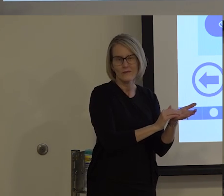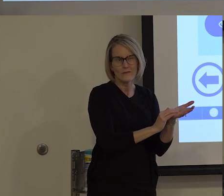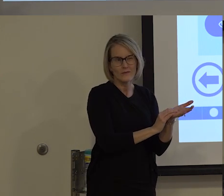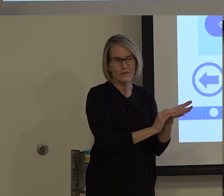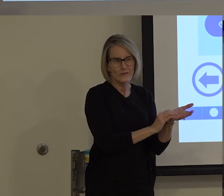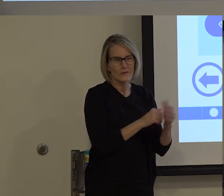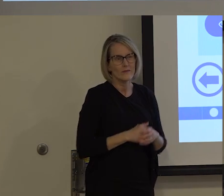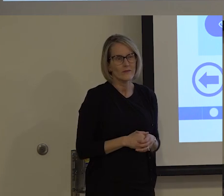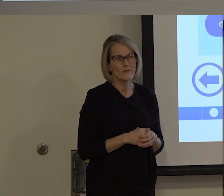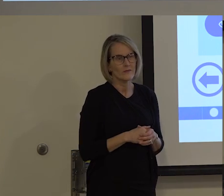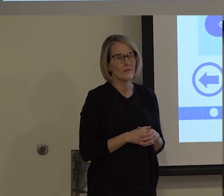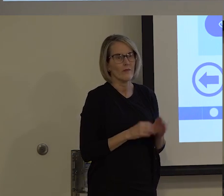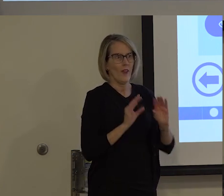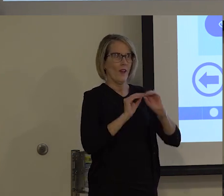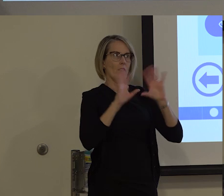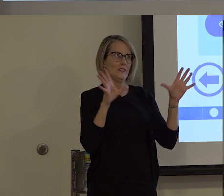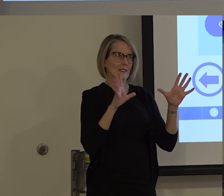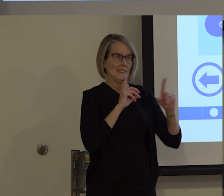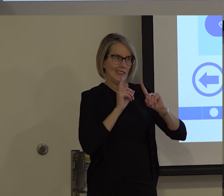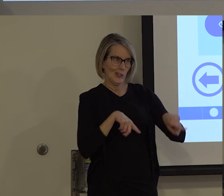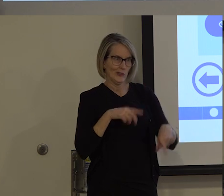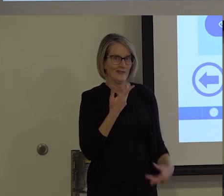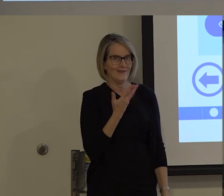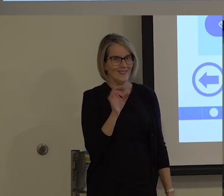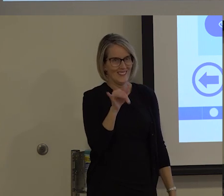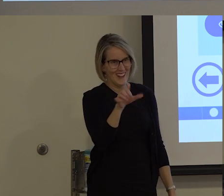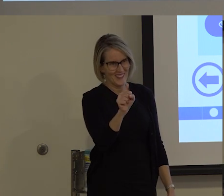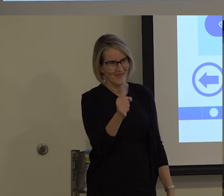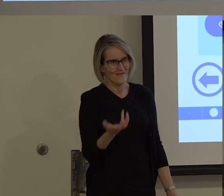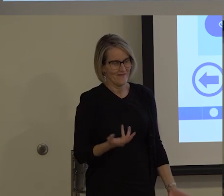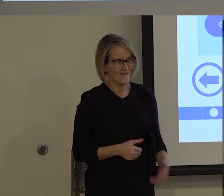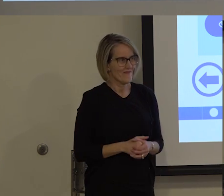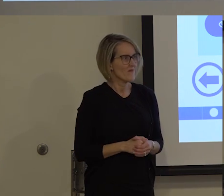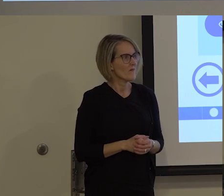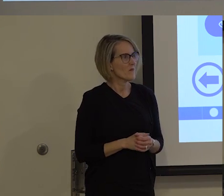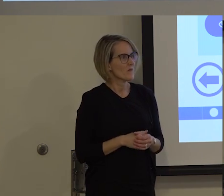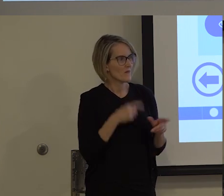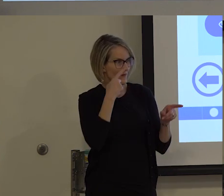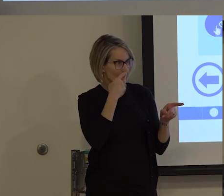can see. In this case, obviously the answer is yes, so it doesn't really matter, but.